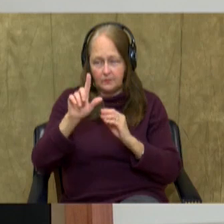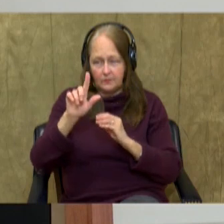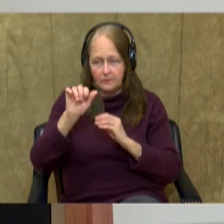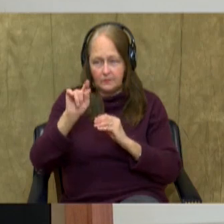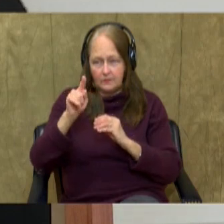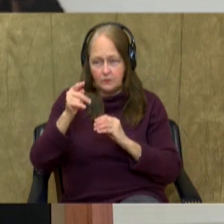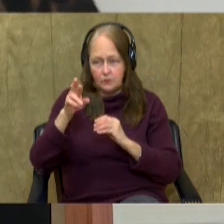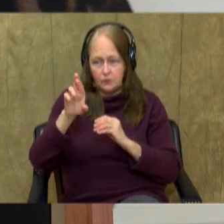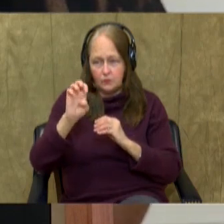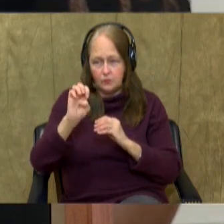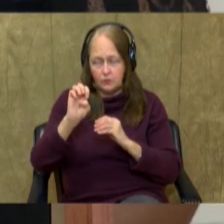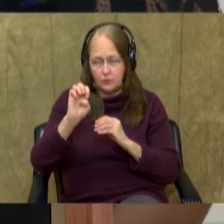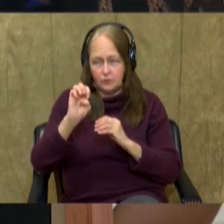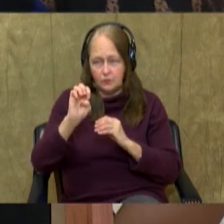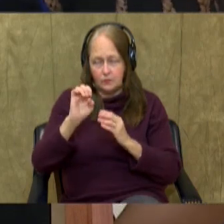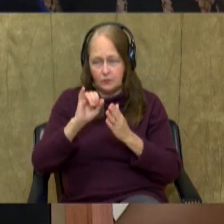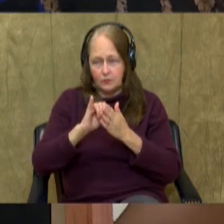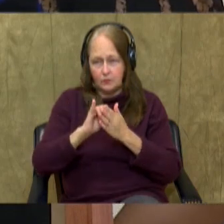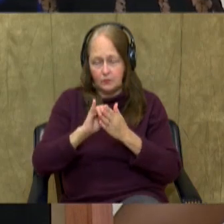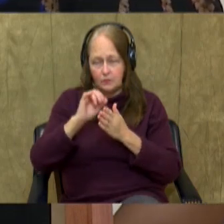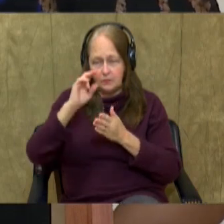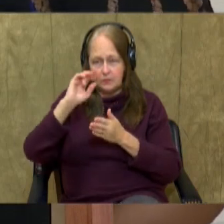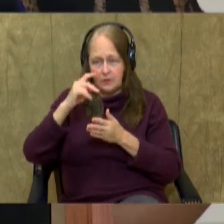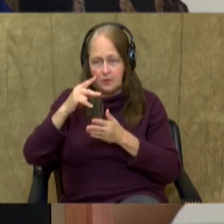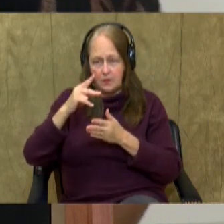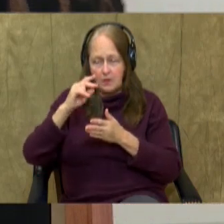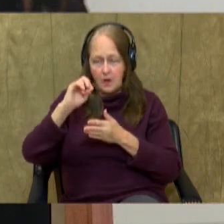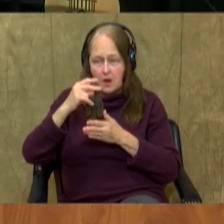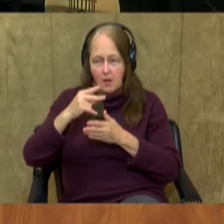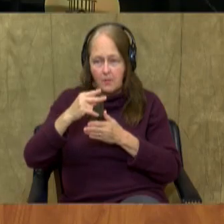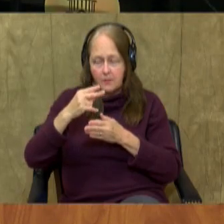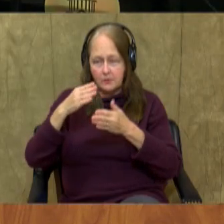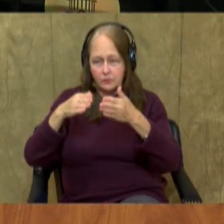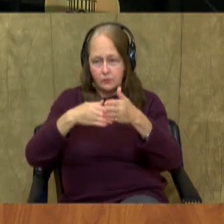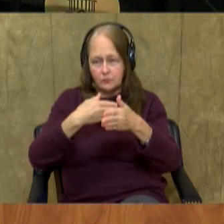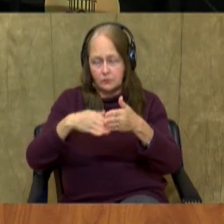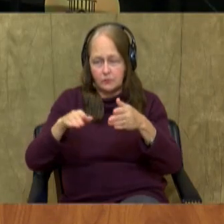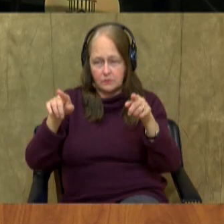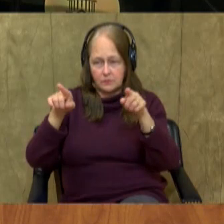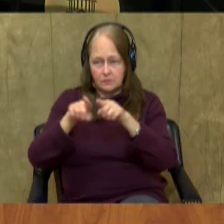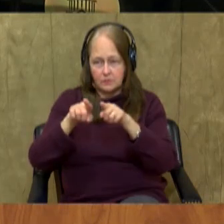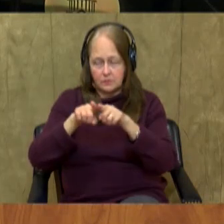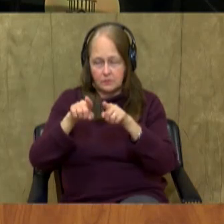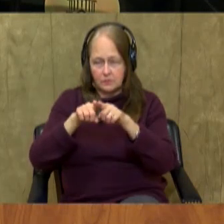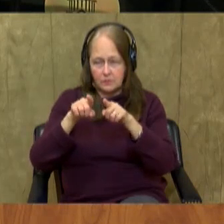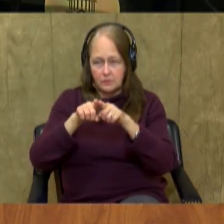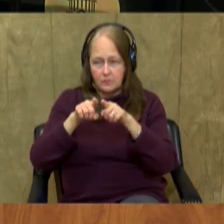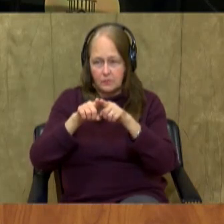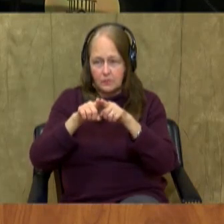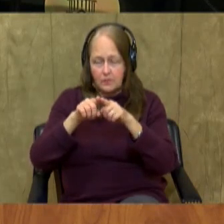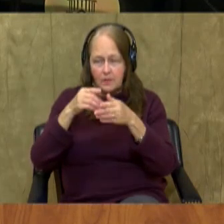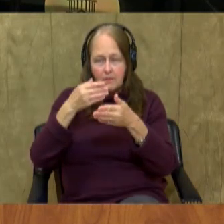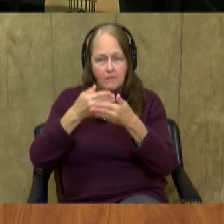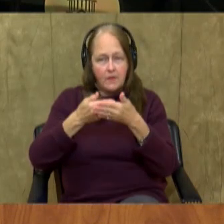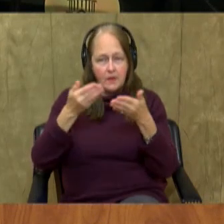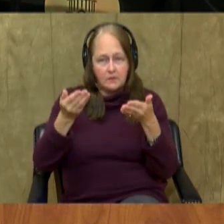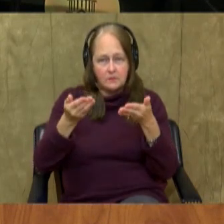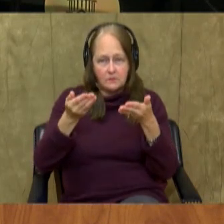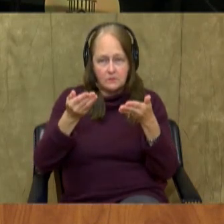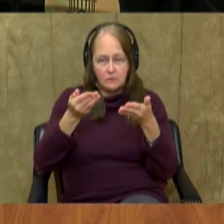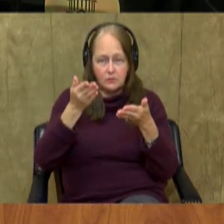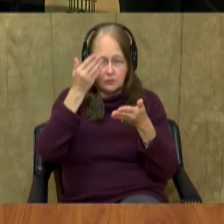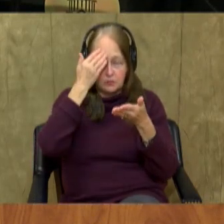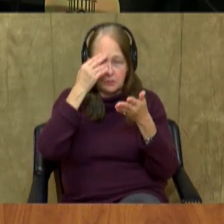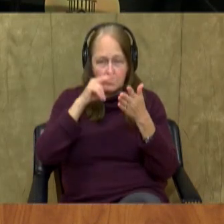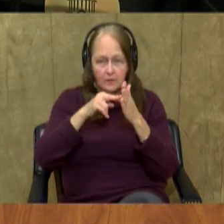curriculum, she stated that hip hop lyrics deal with the same timeless themes. Well,